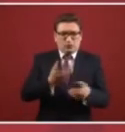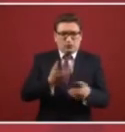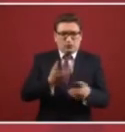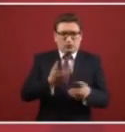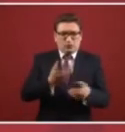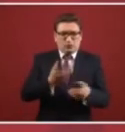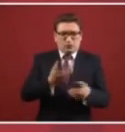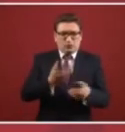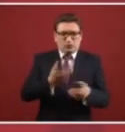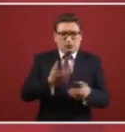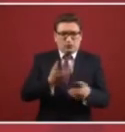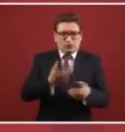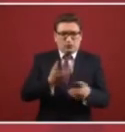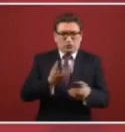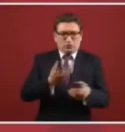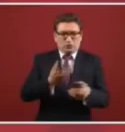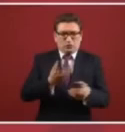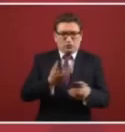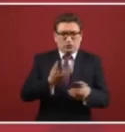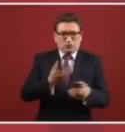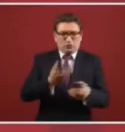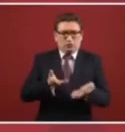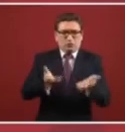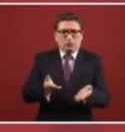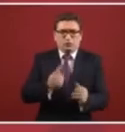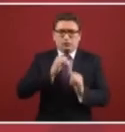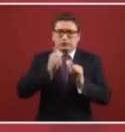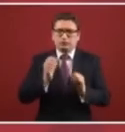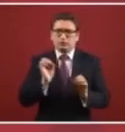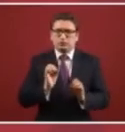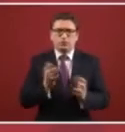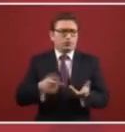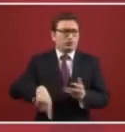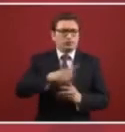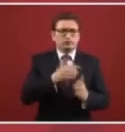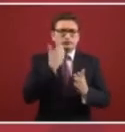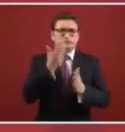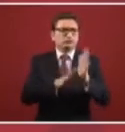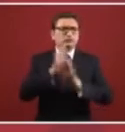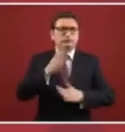ahead in their countries or in their country.